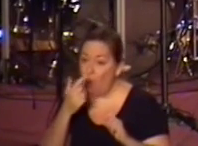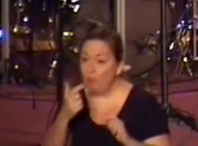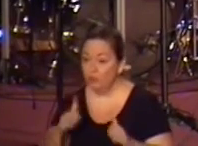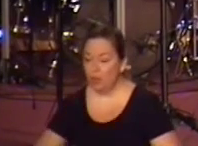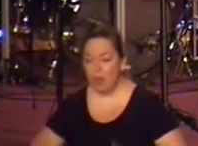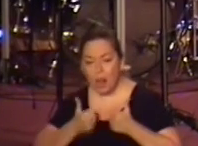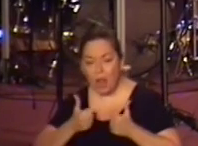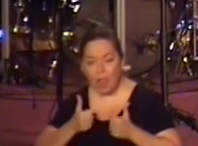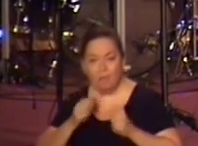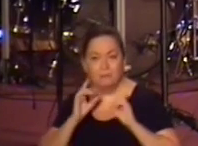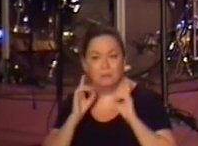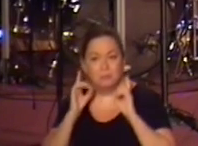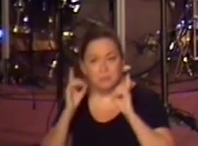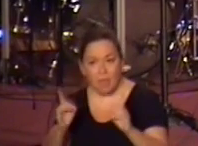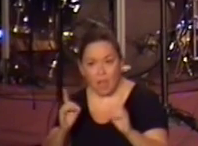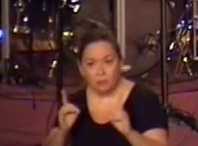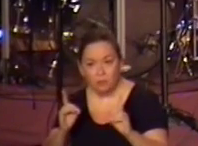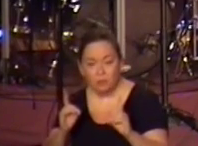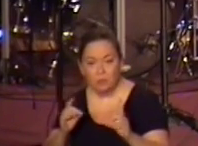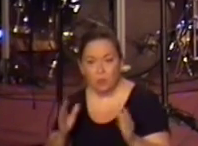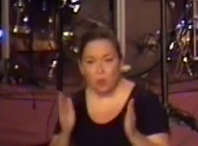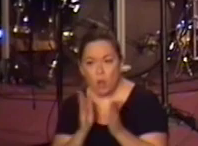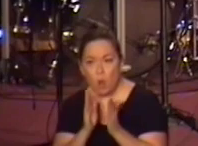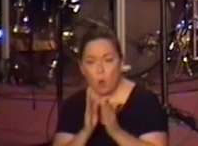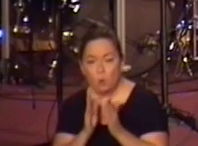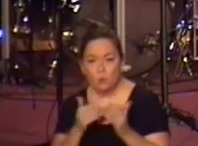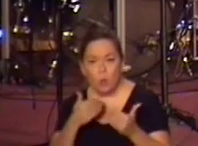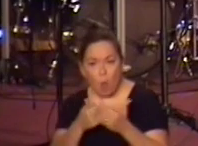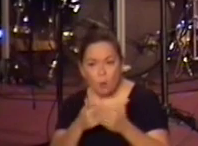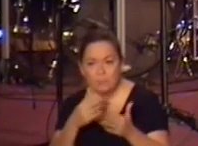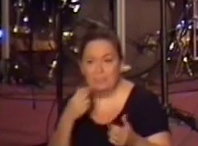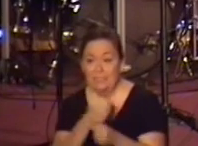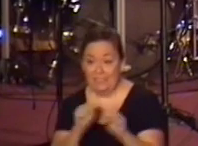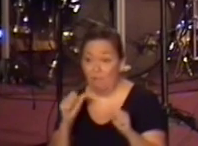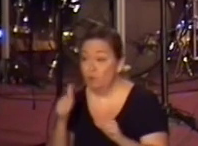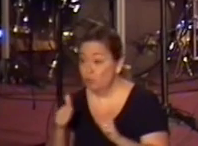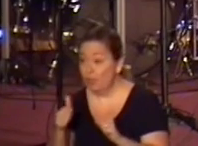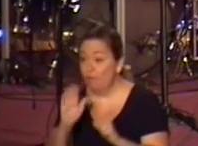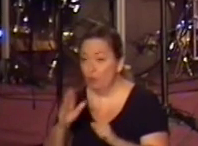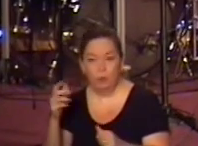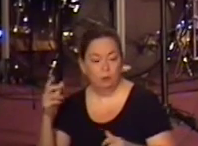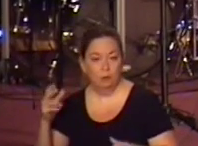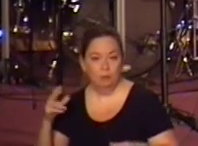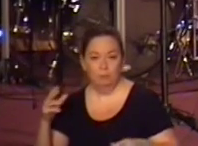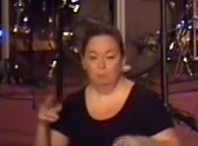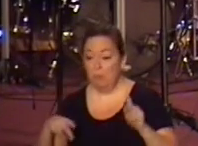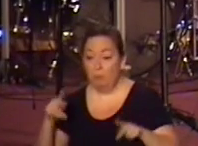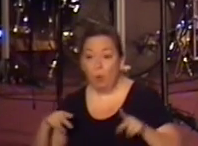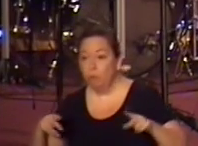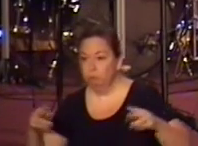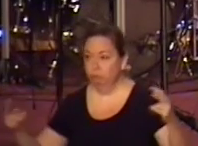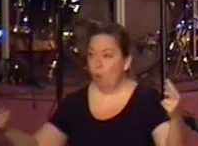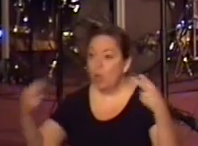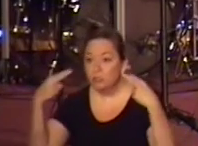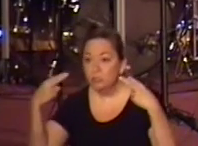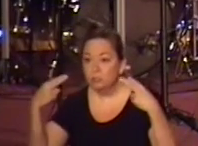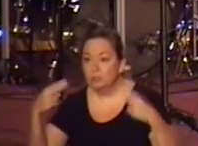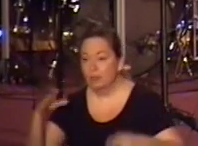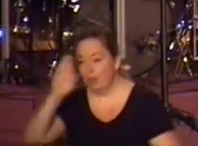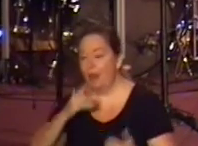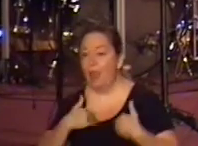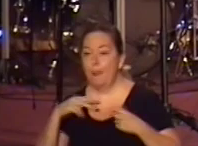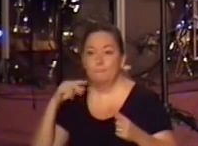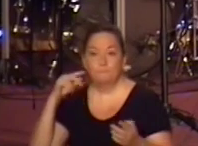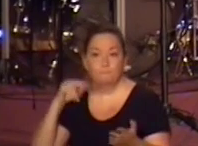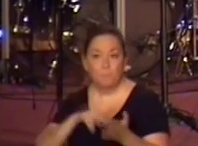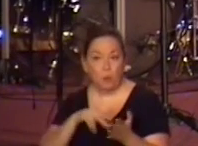and doctrine closely that you may save yourself and your hearers. And it starts with our attitude here. So God has a